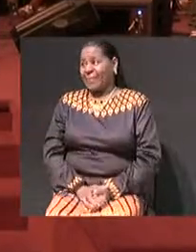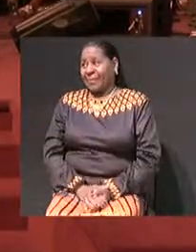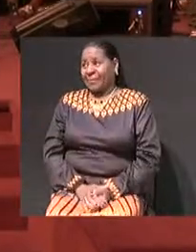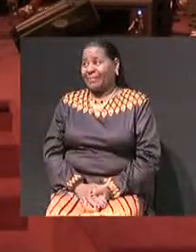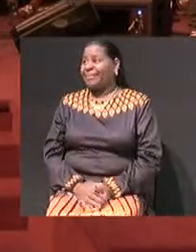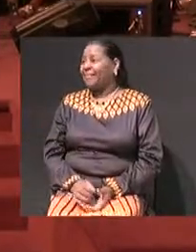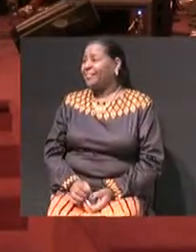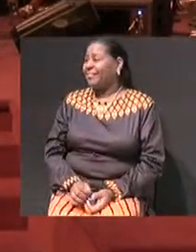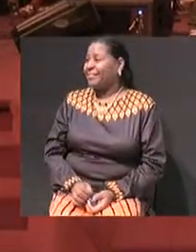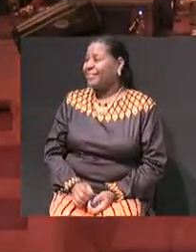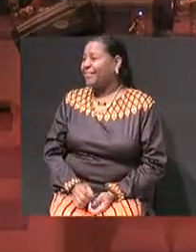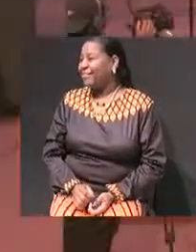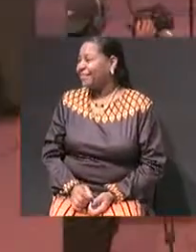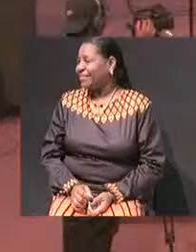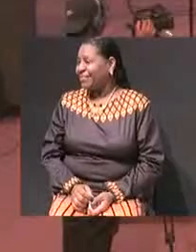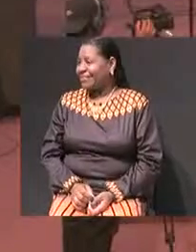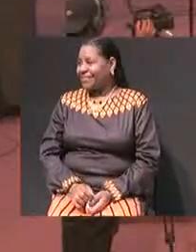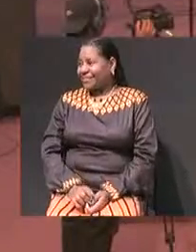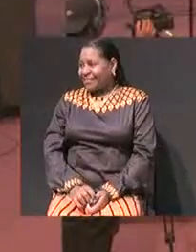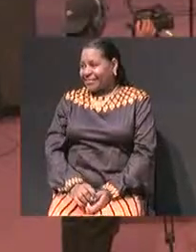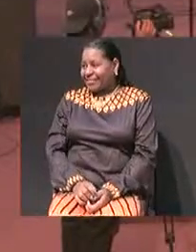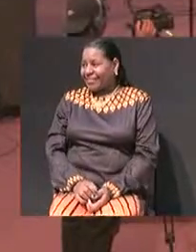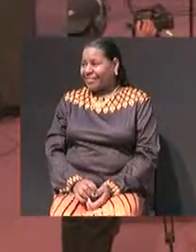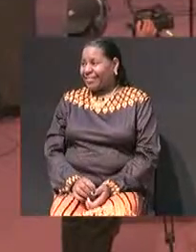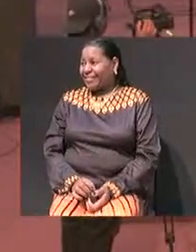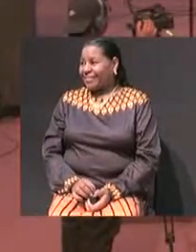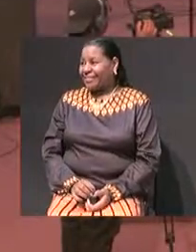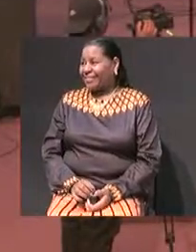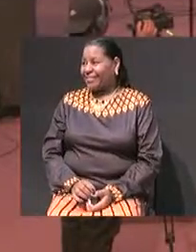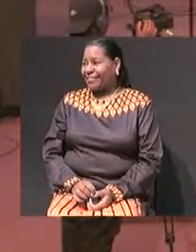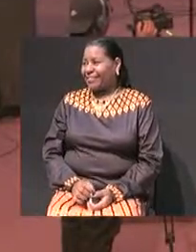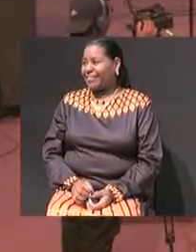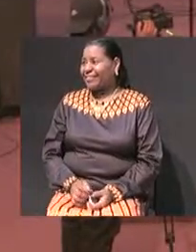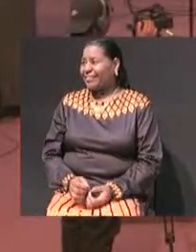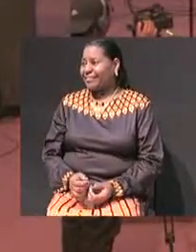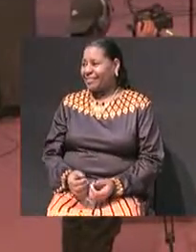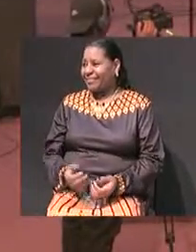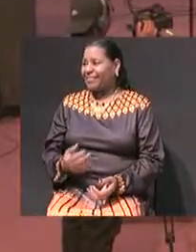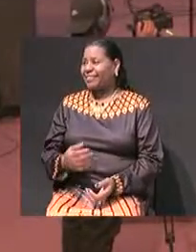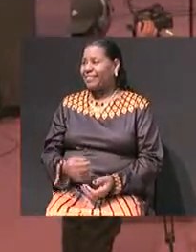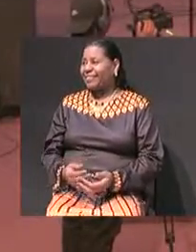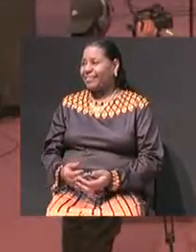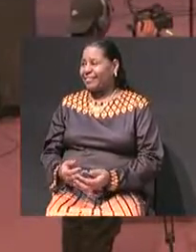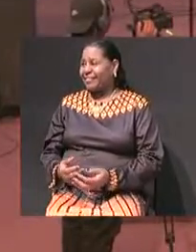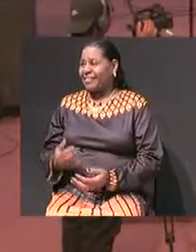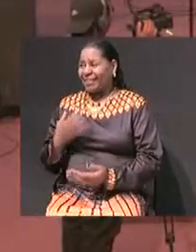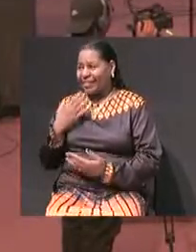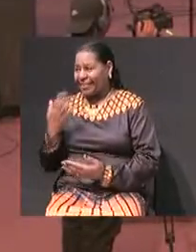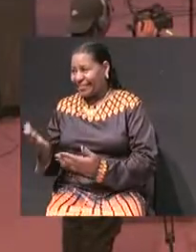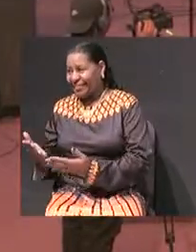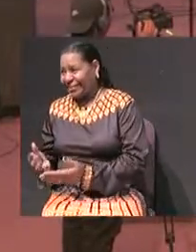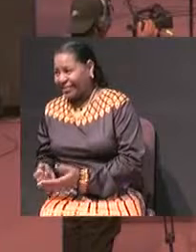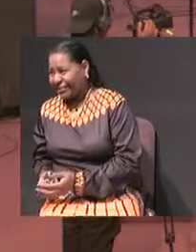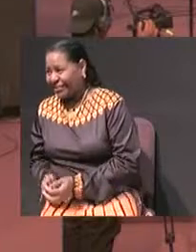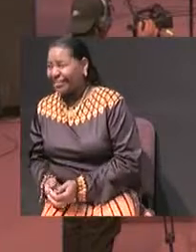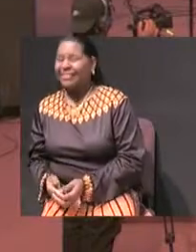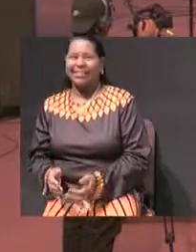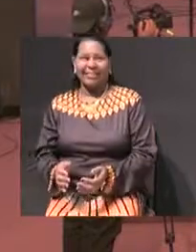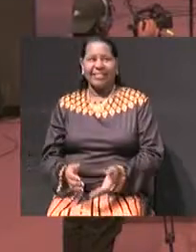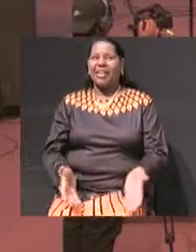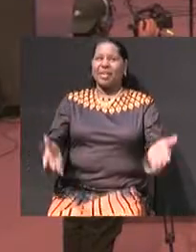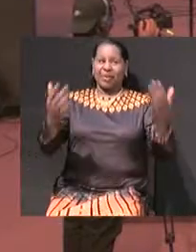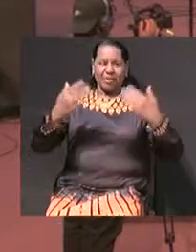Praise the Lord, everybody. Come on, let's give it up for these babies this morning. Come on. Come on in the balcony, lower level. Come